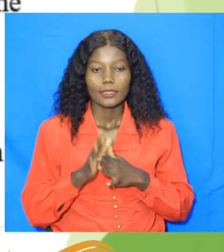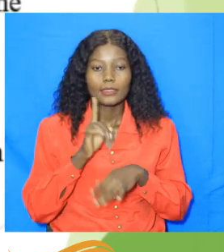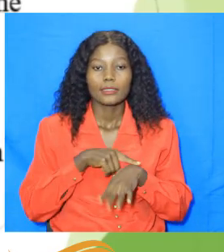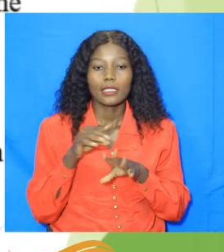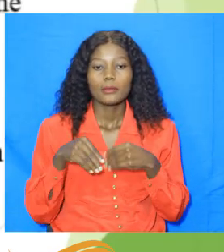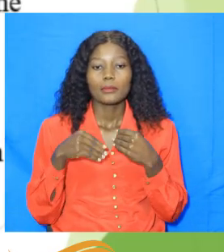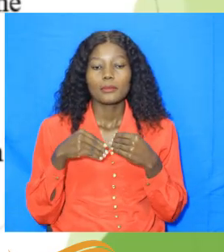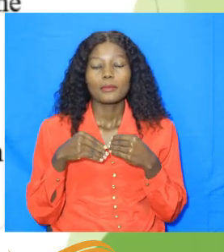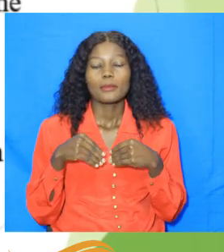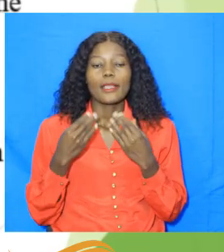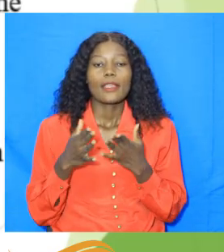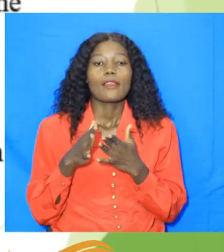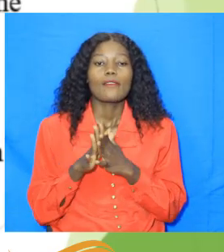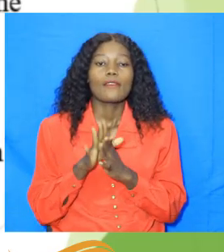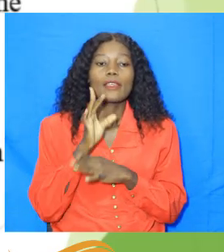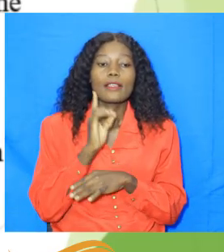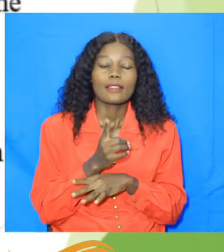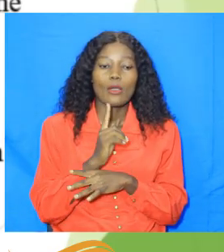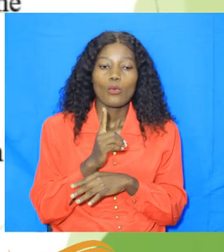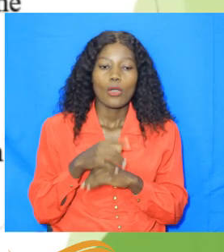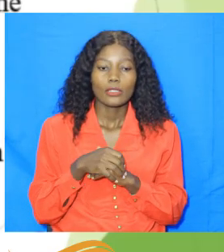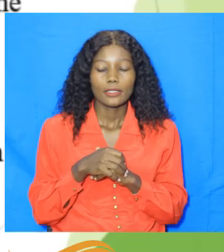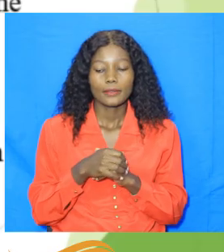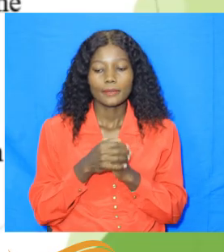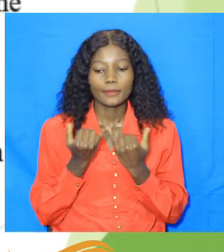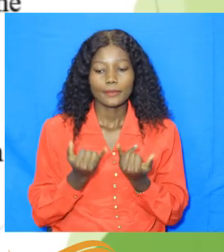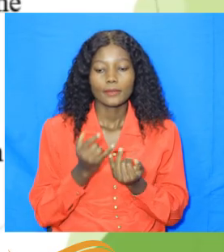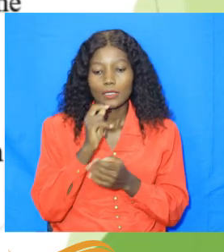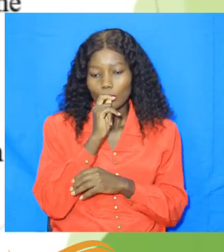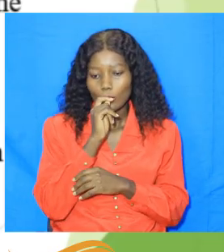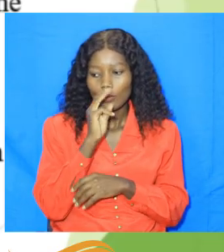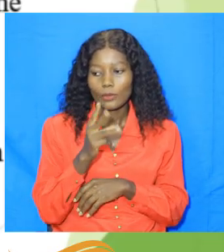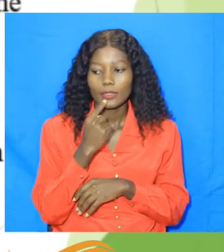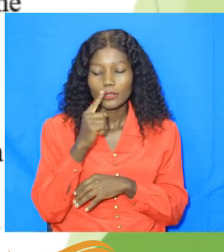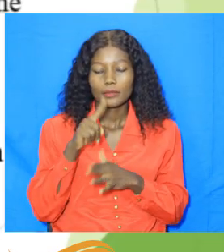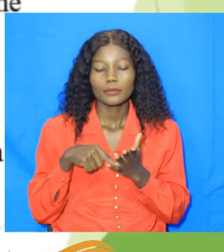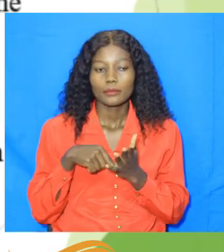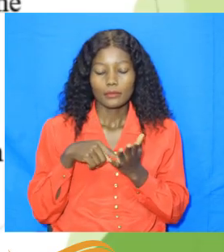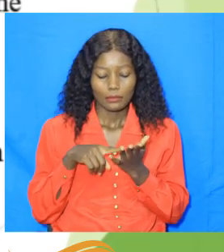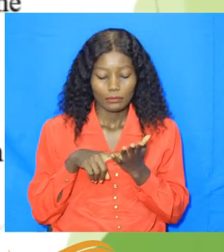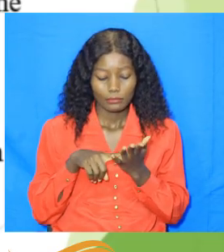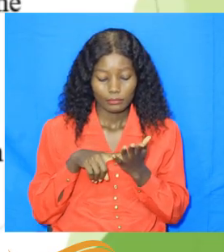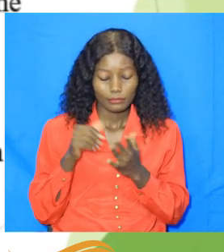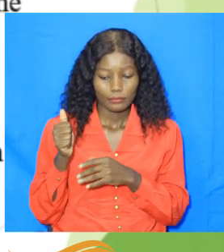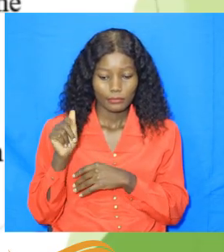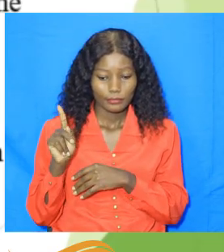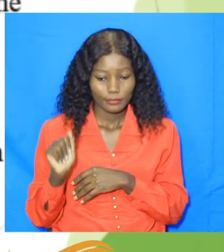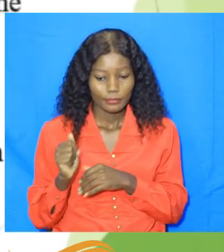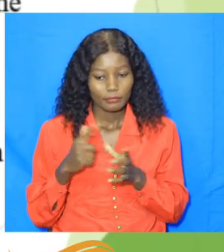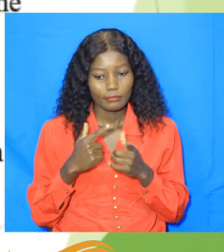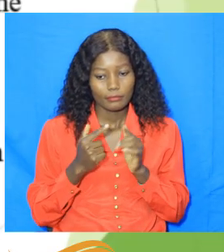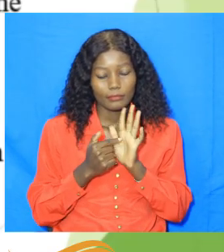warning. So the referee will say Aka, then show the type